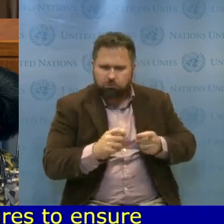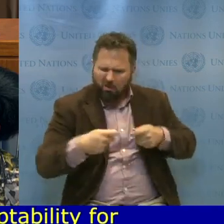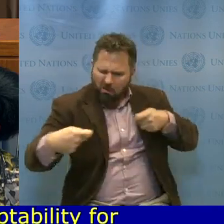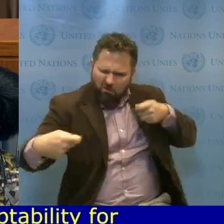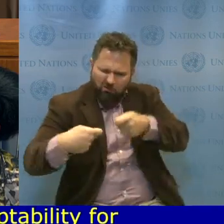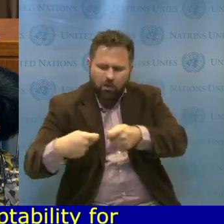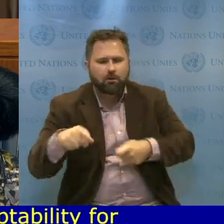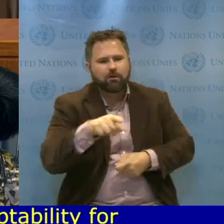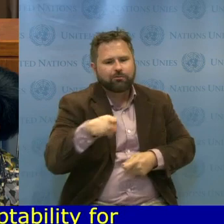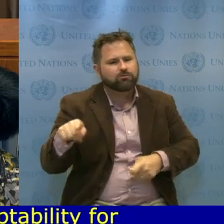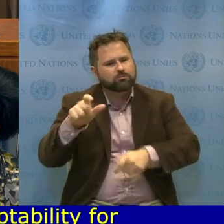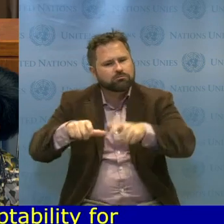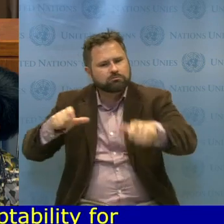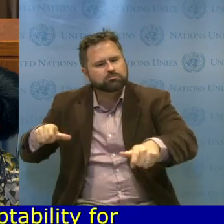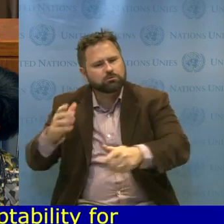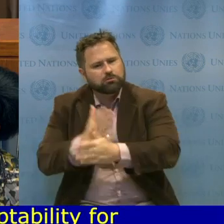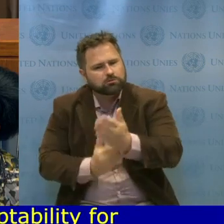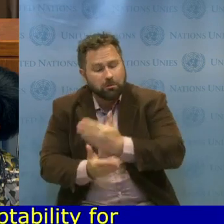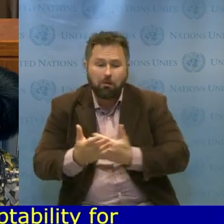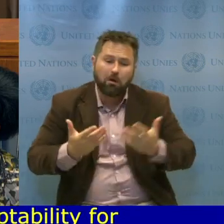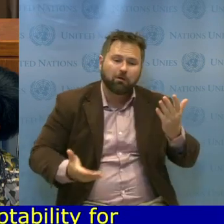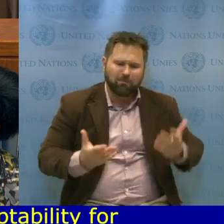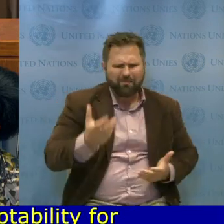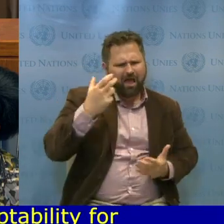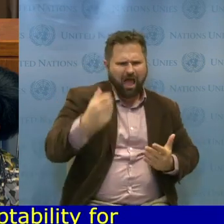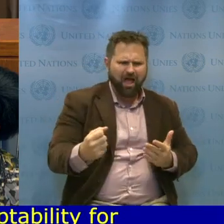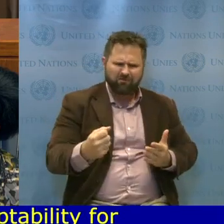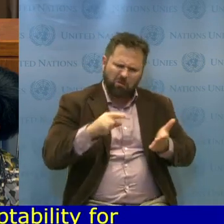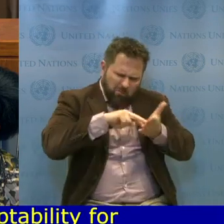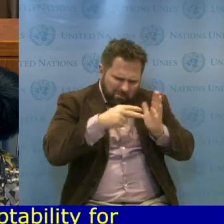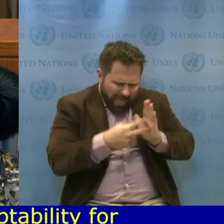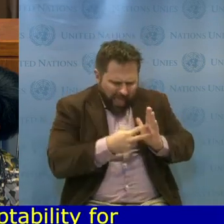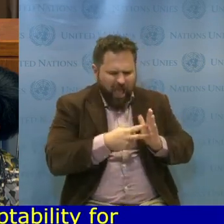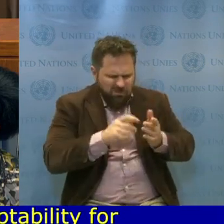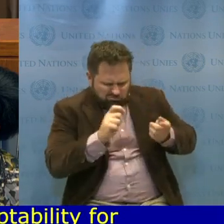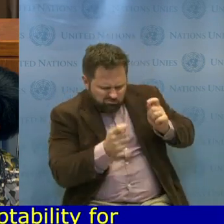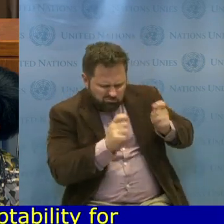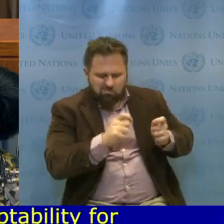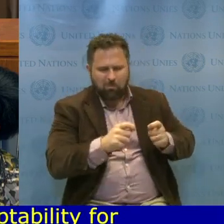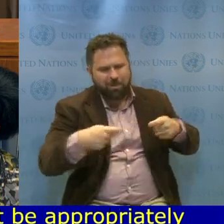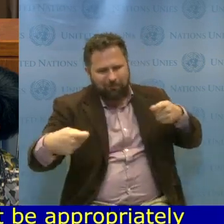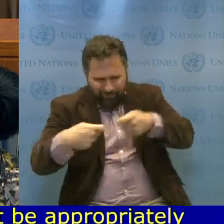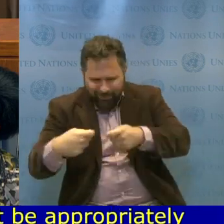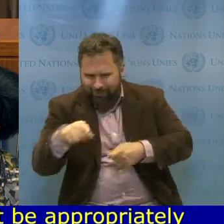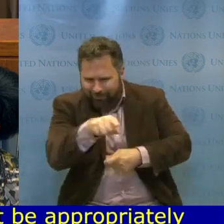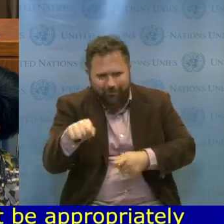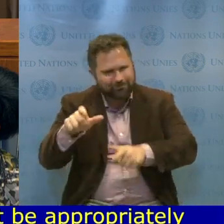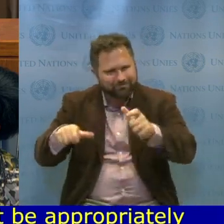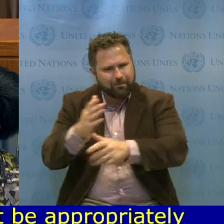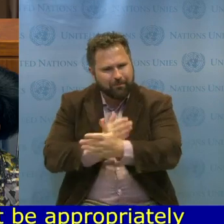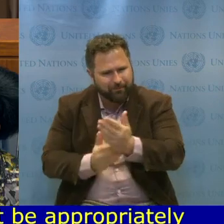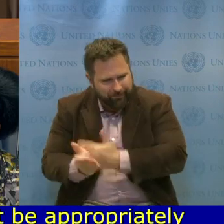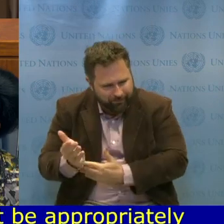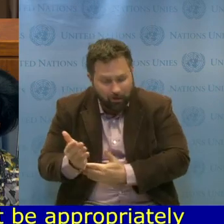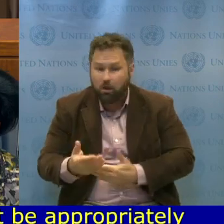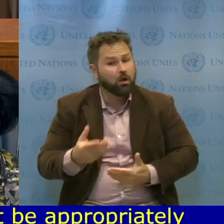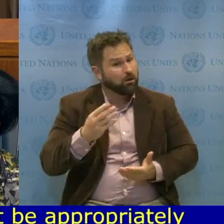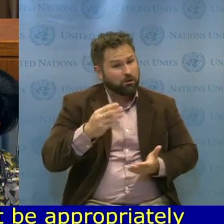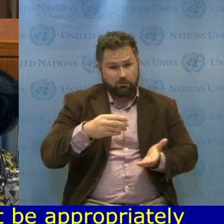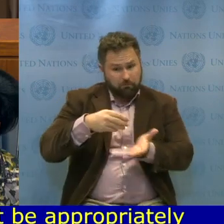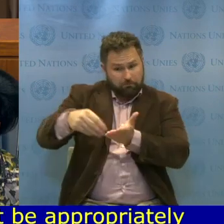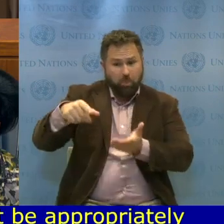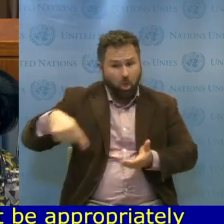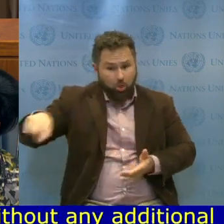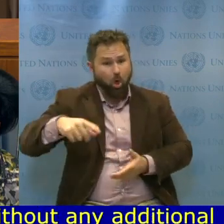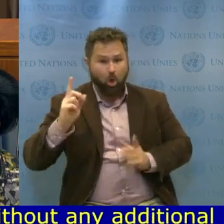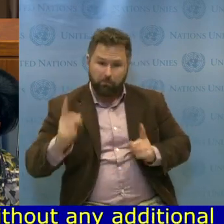personalized education plans for students with special needs without any additional cost for pupils. Again, we have enacted